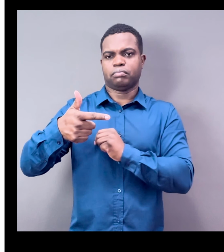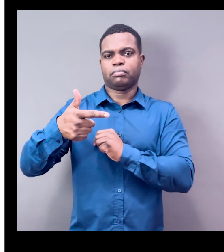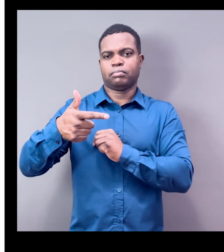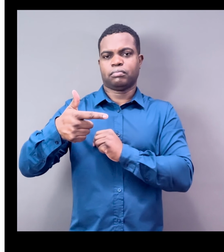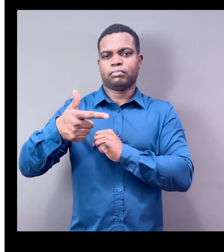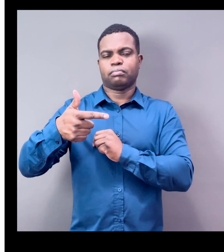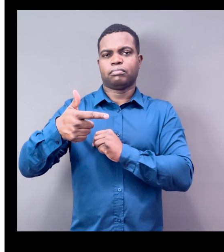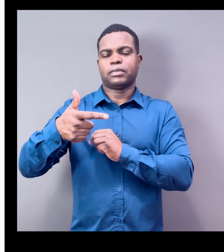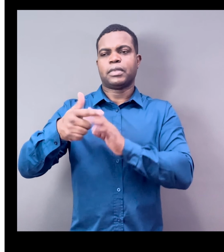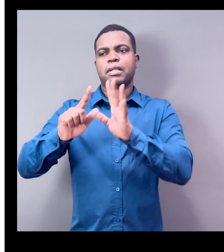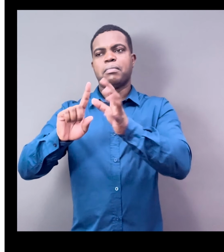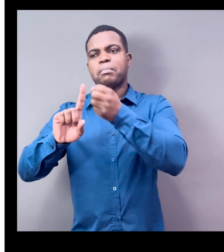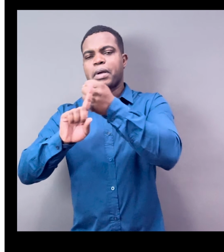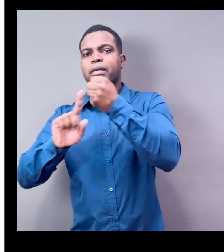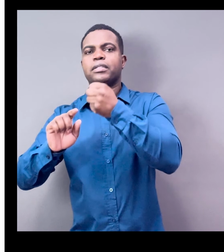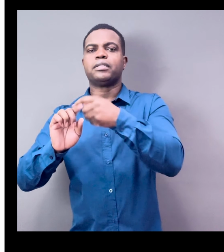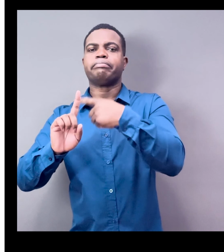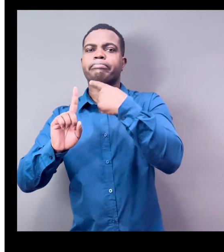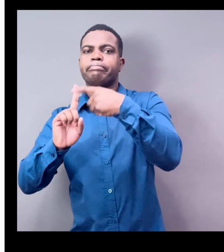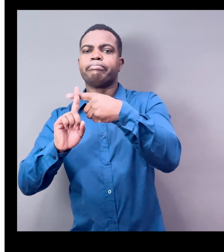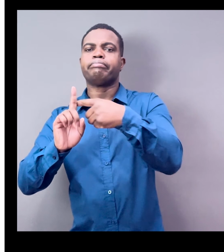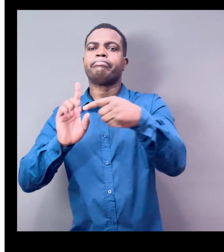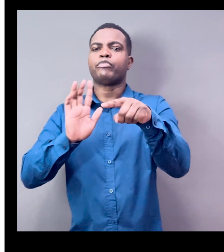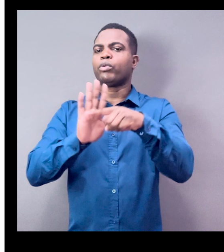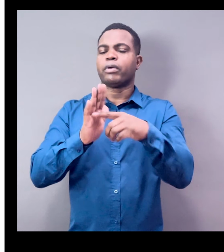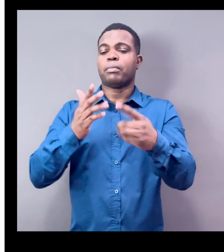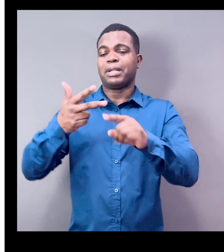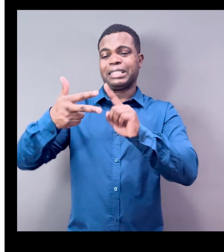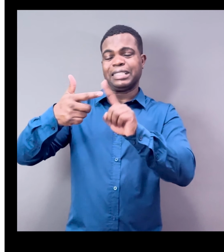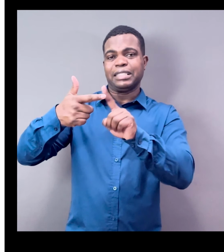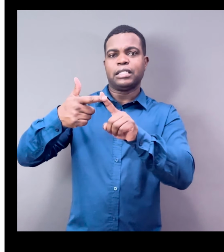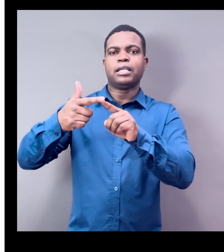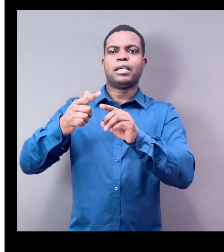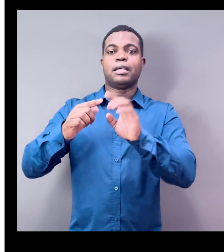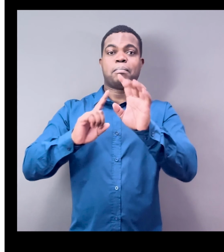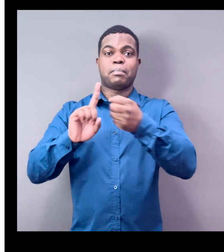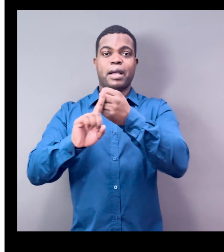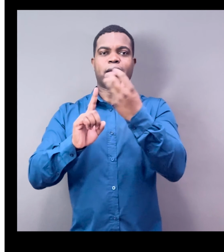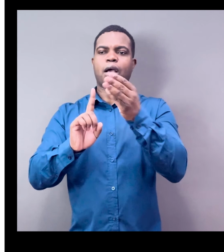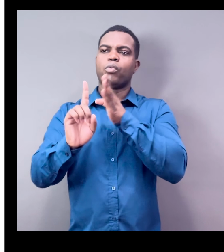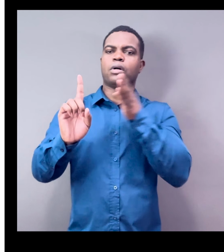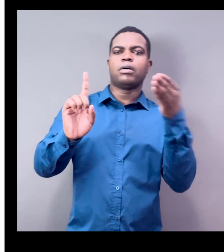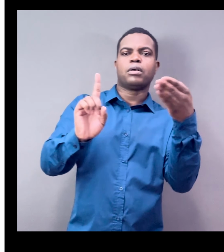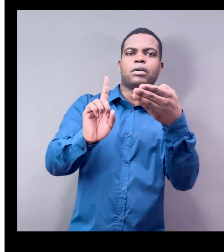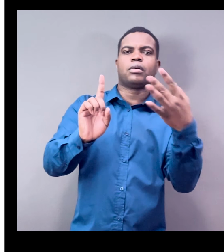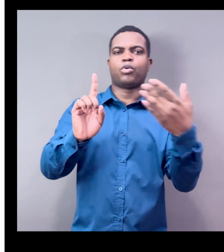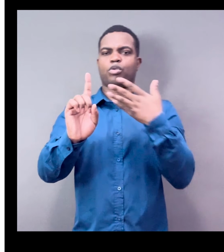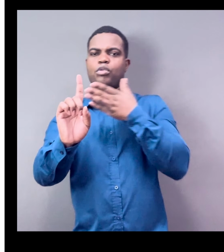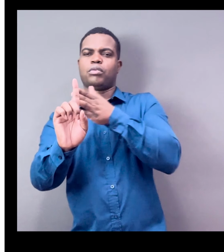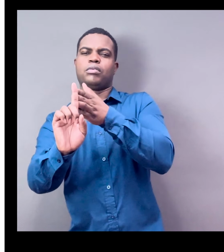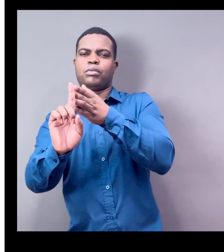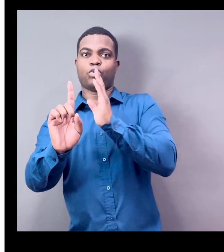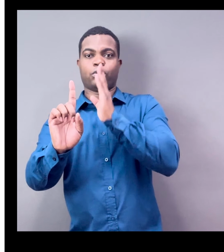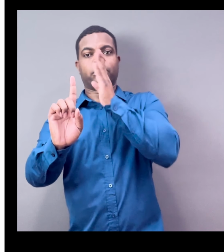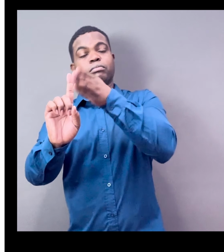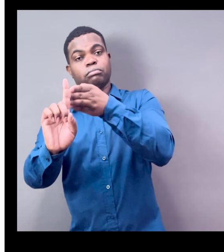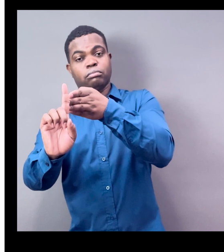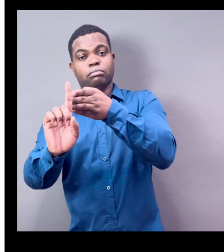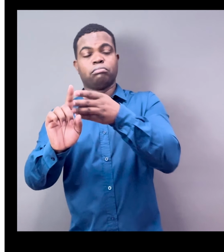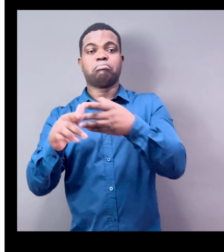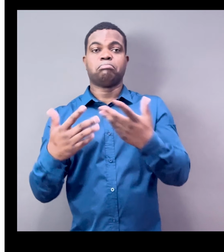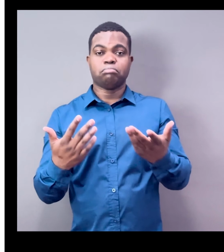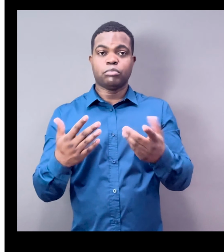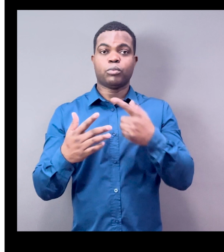are people that are affected, either directly or indirectly, whereas key stakeholders have effect on